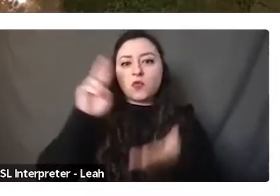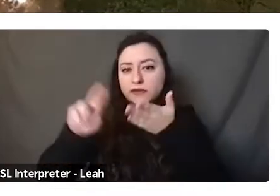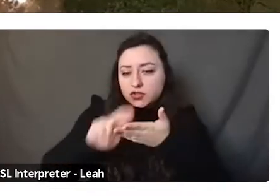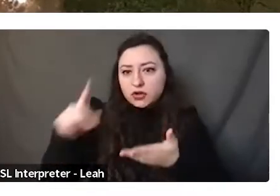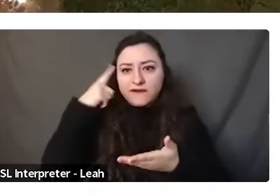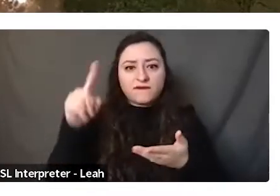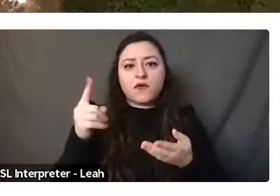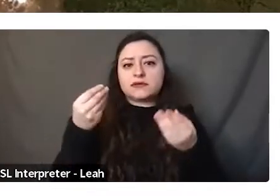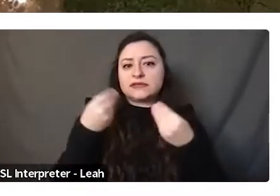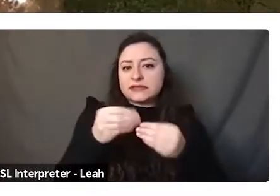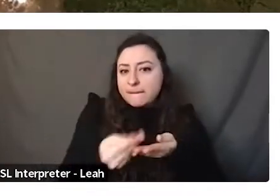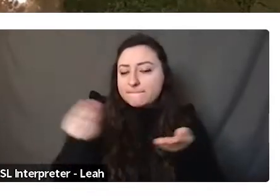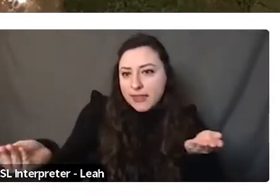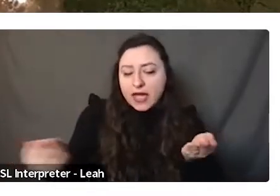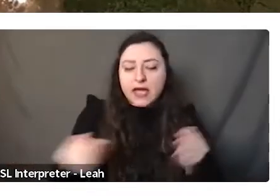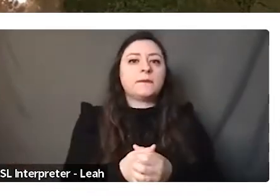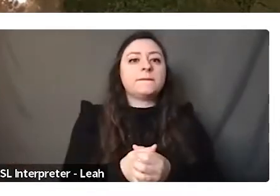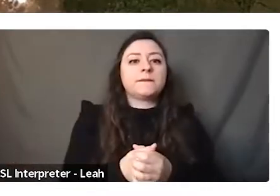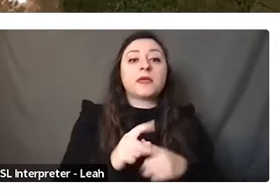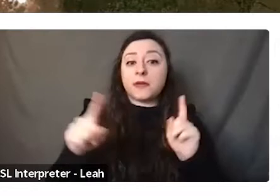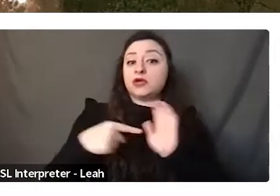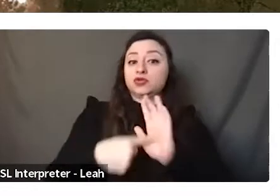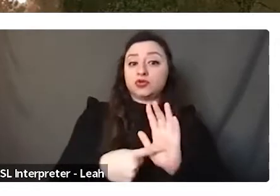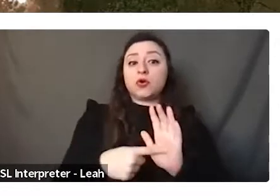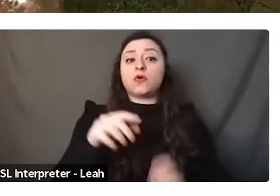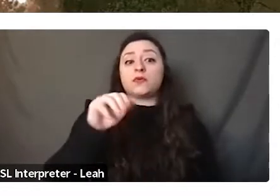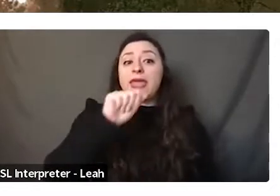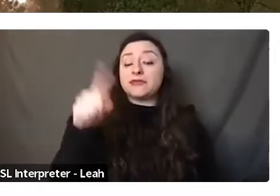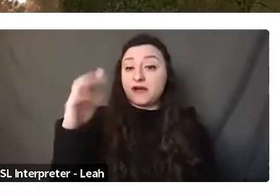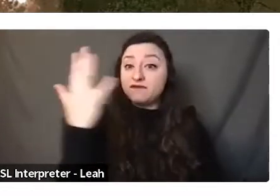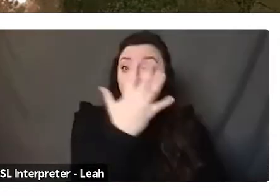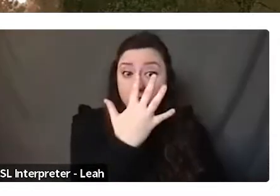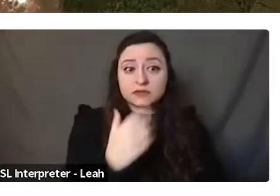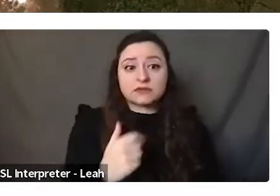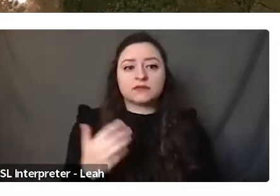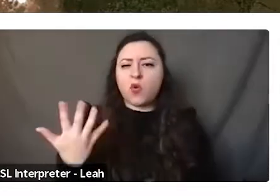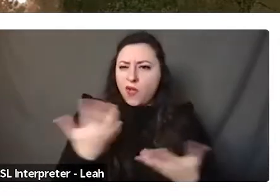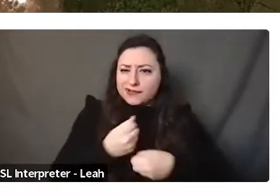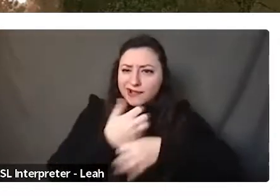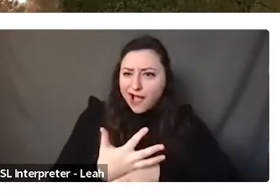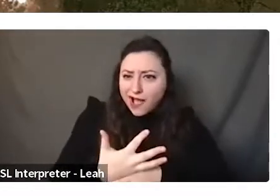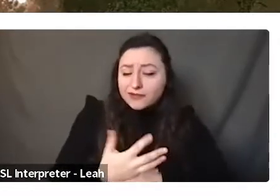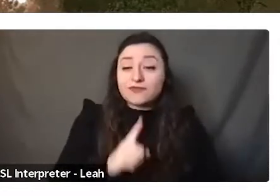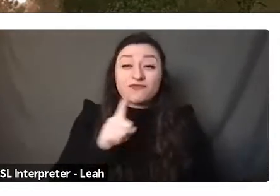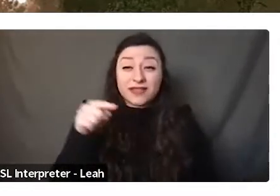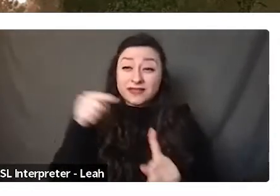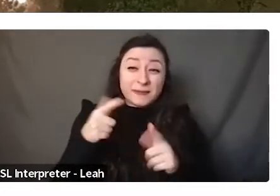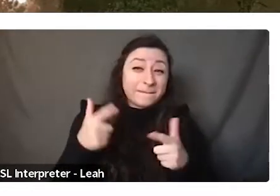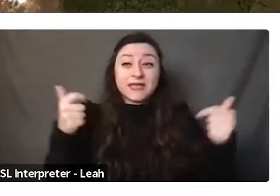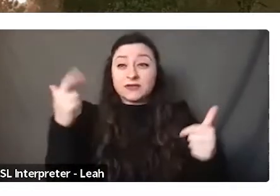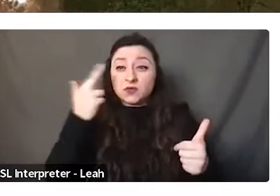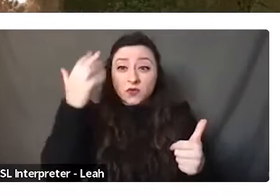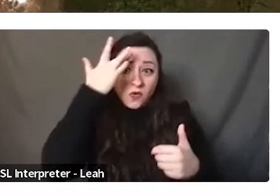starting with this slide that Celine showed, the Amazon forest loss, the question is, what's causing it? The single biggest driver